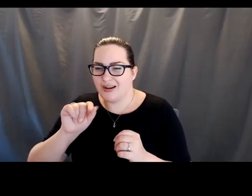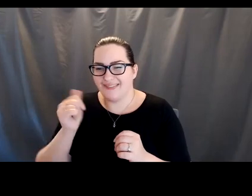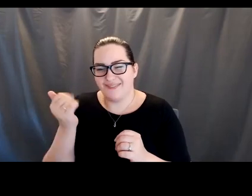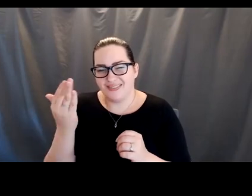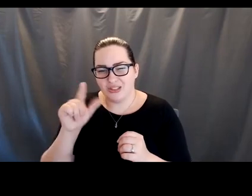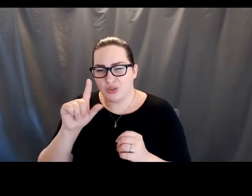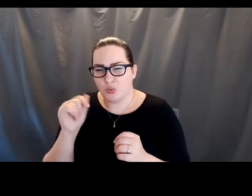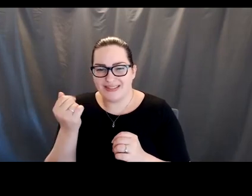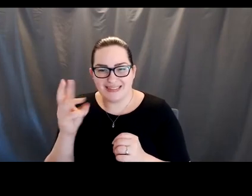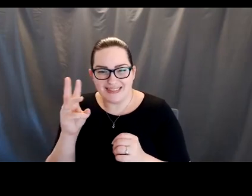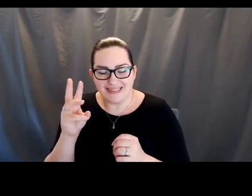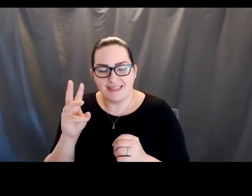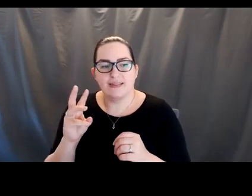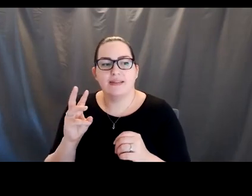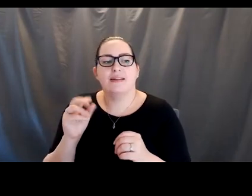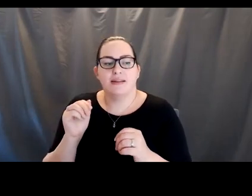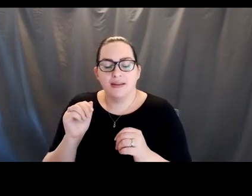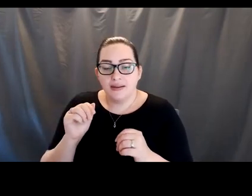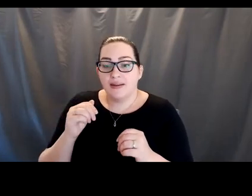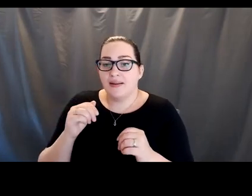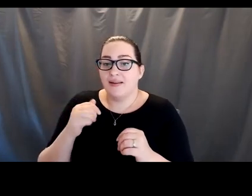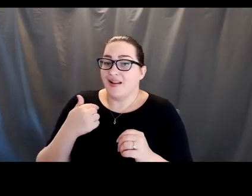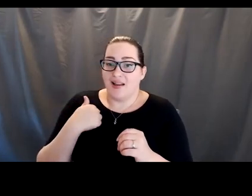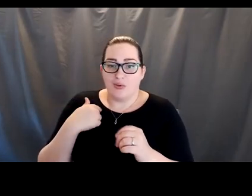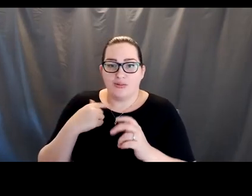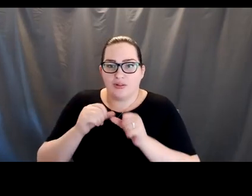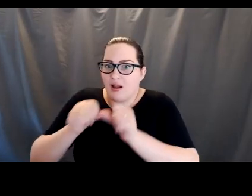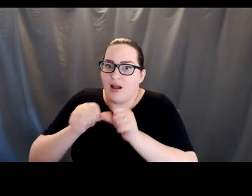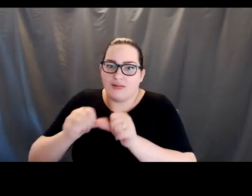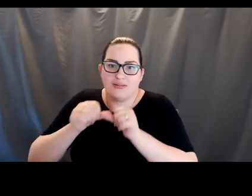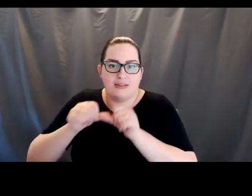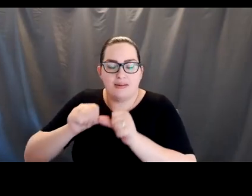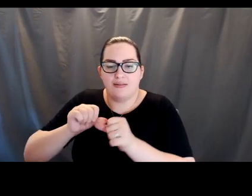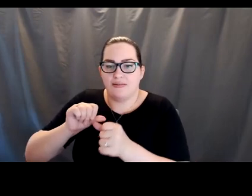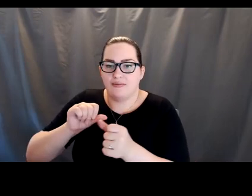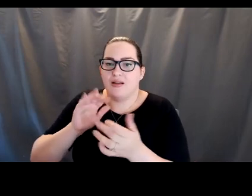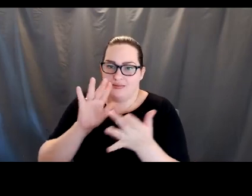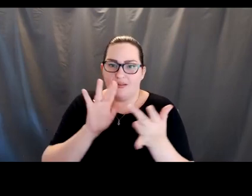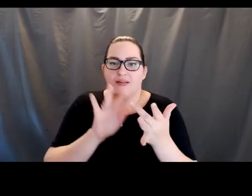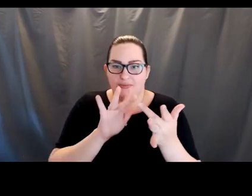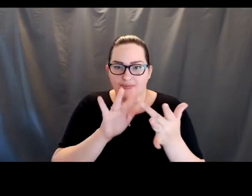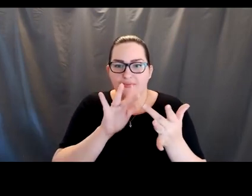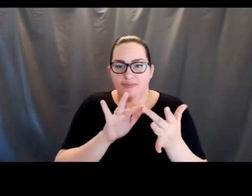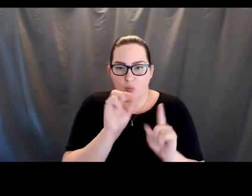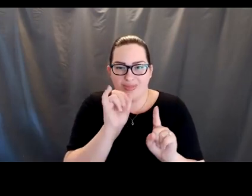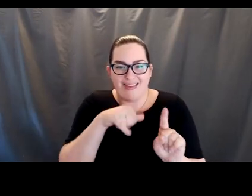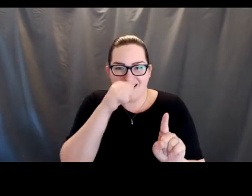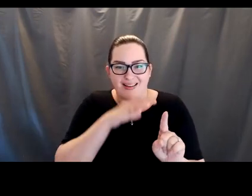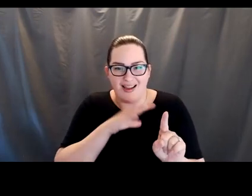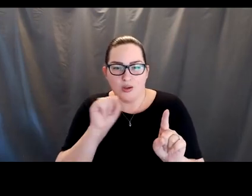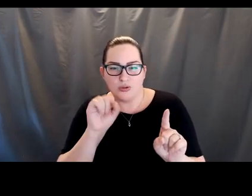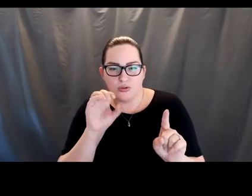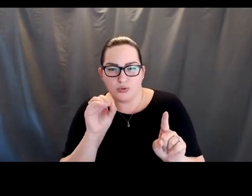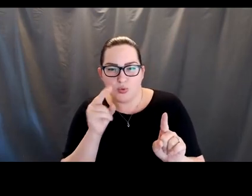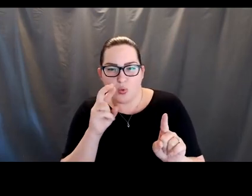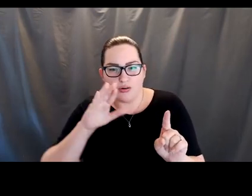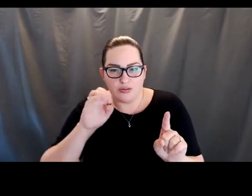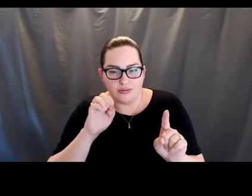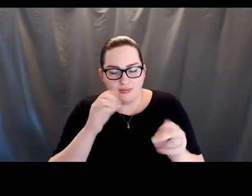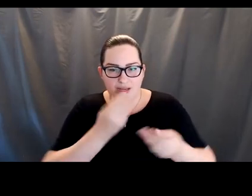case, I was in constant touch with the guy and with all my sources. And at that point, I think there'd